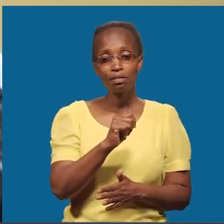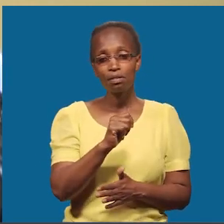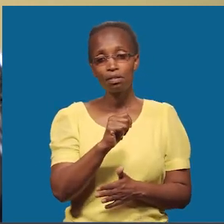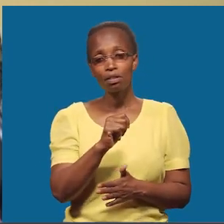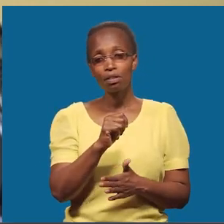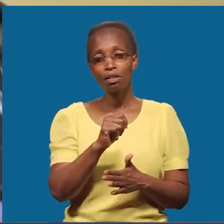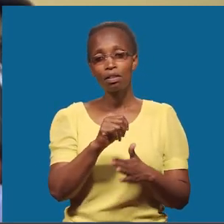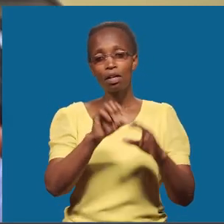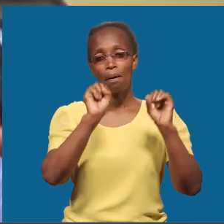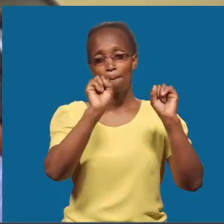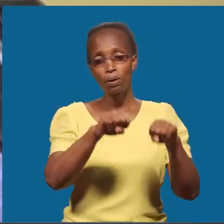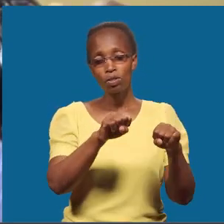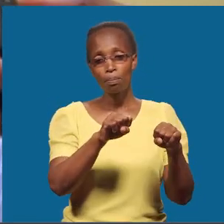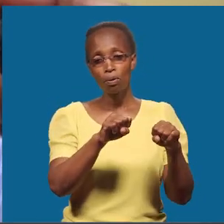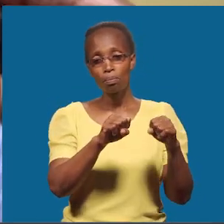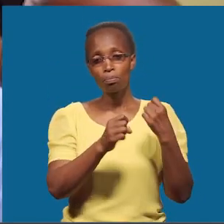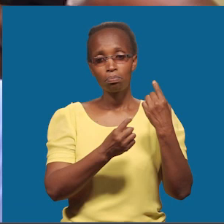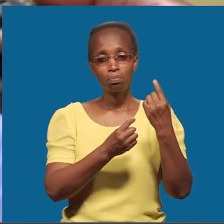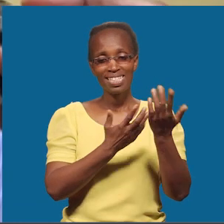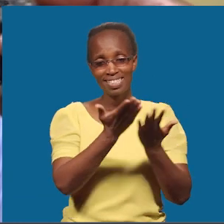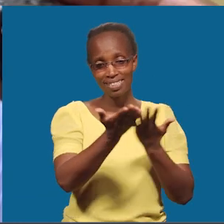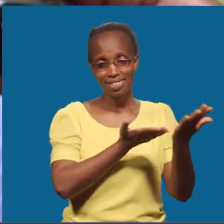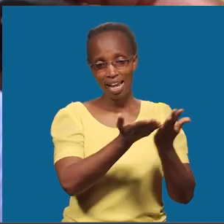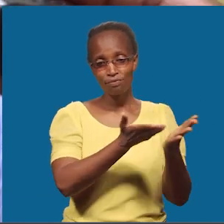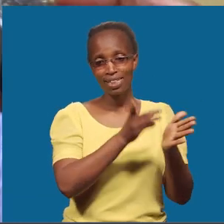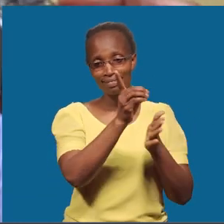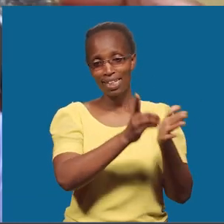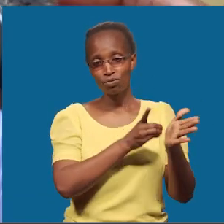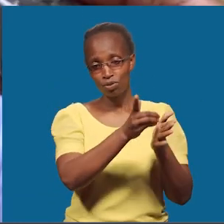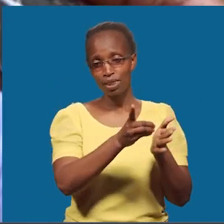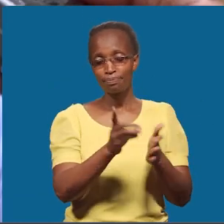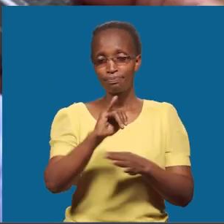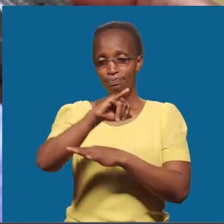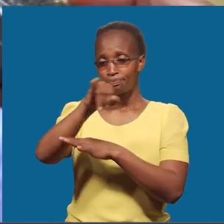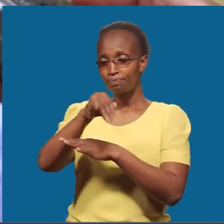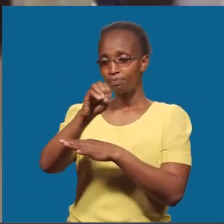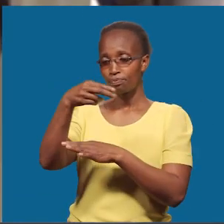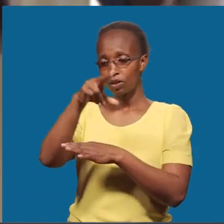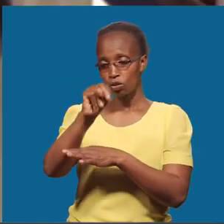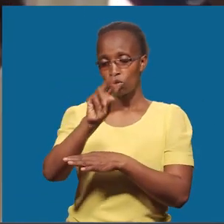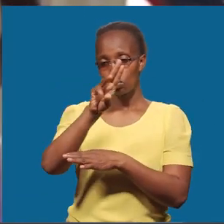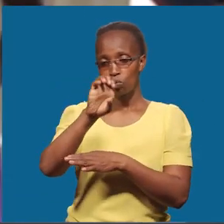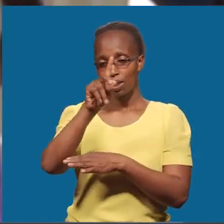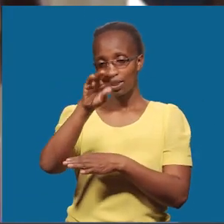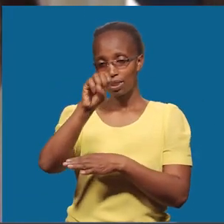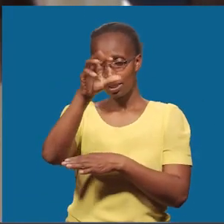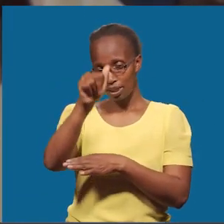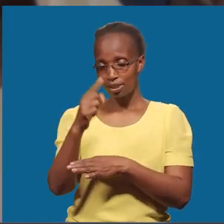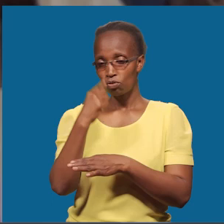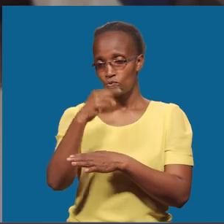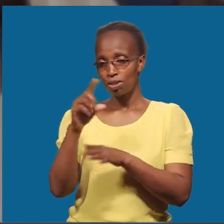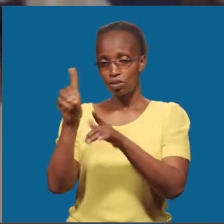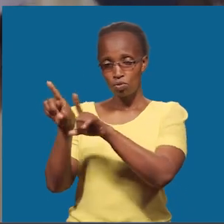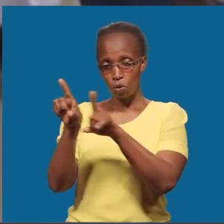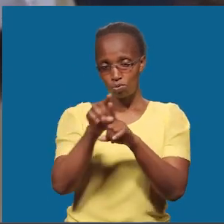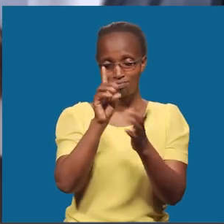marry and they cannot serve now the duty of a woman in that home. John Wekeso ambaye ni muuguzi